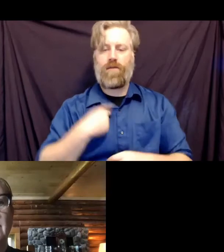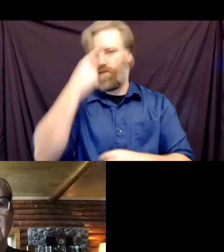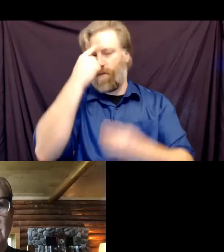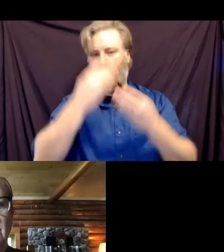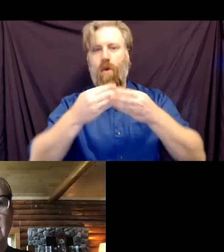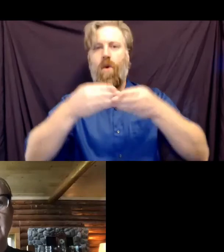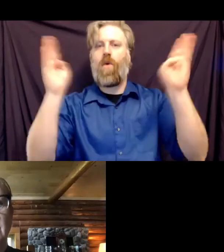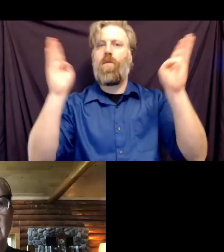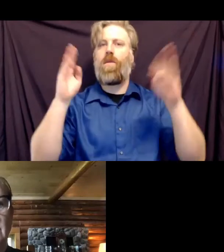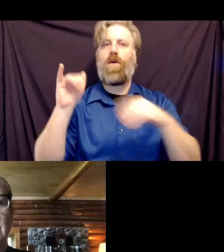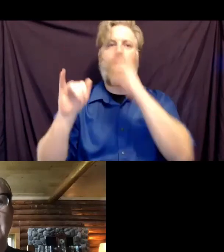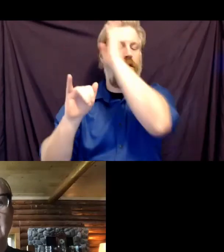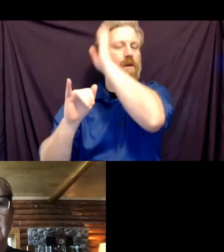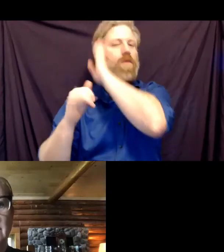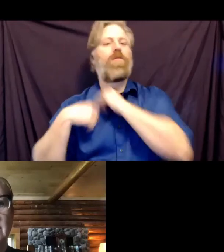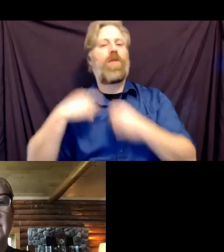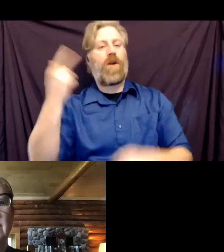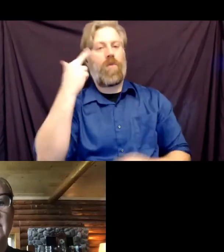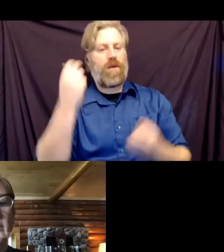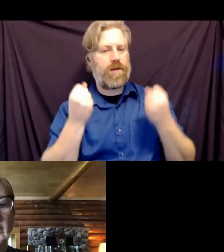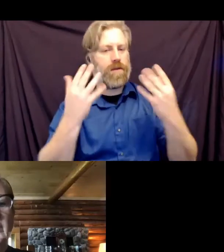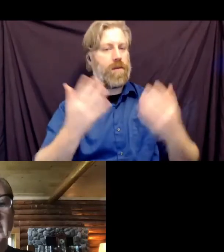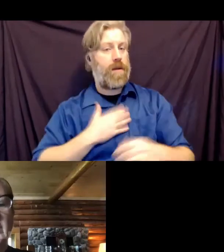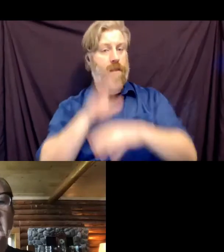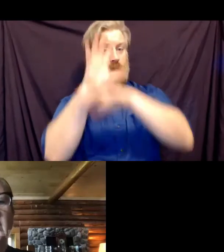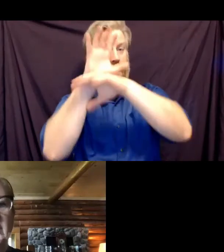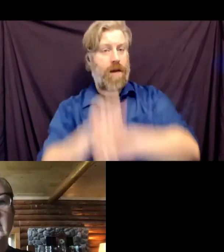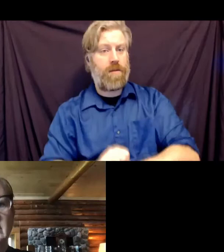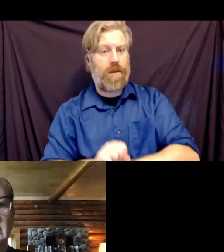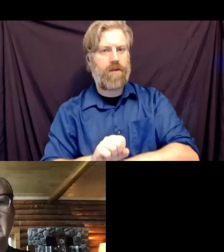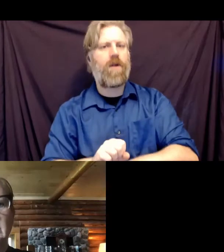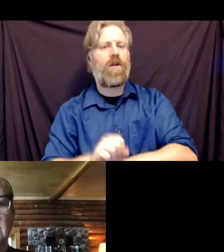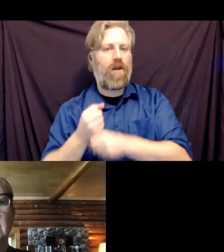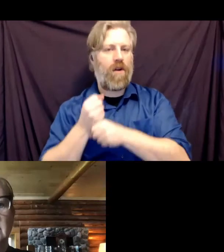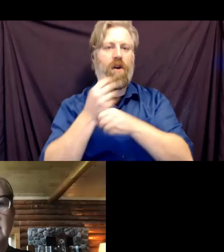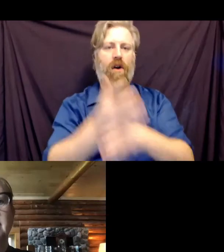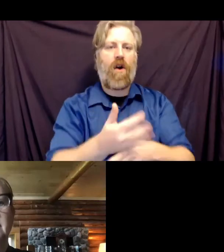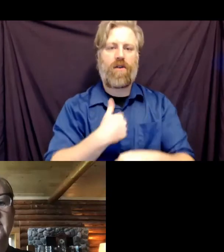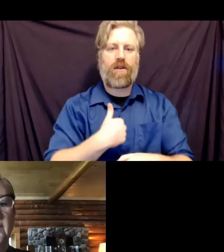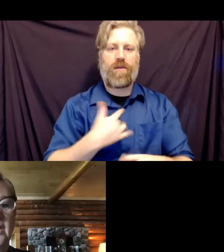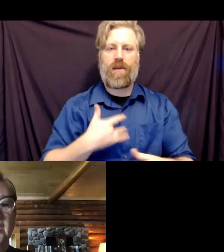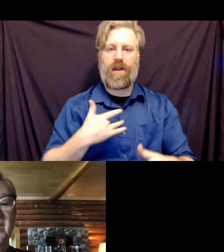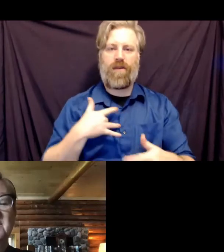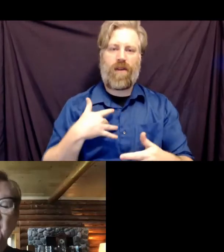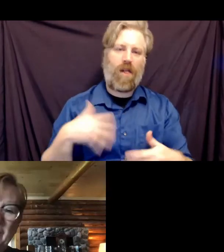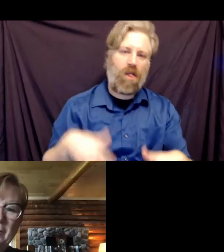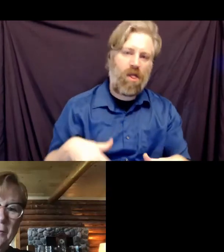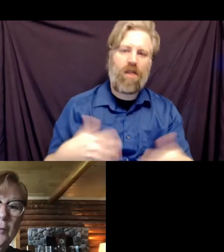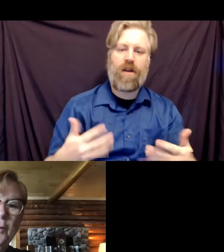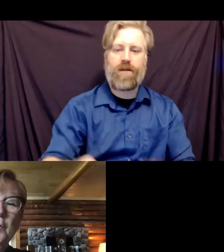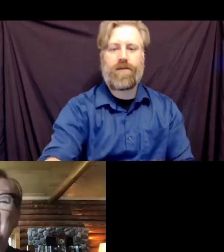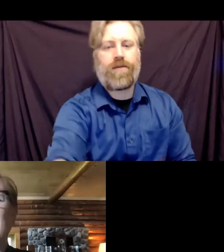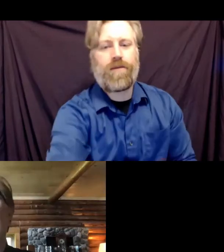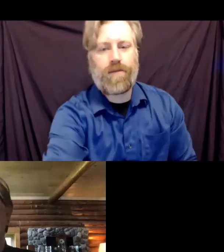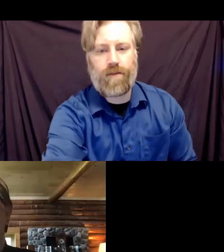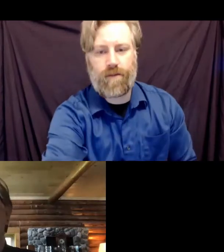my habits were having, causing me to be who I am. But I'm so grateful for who